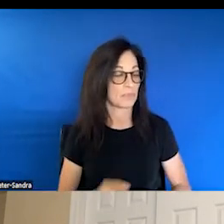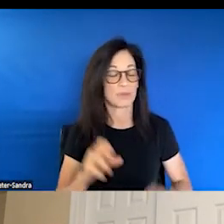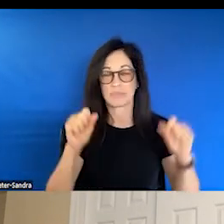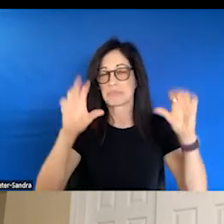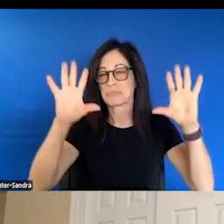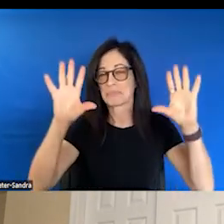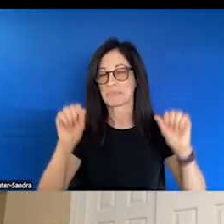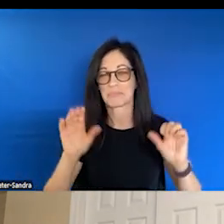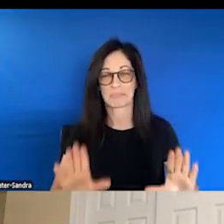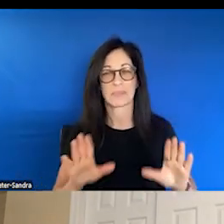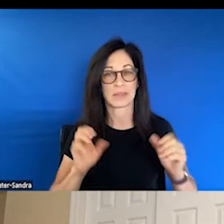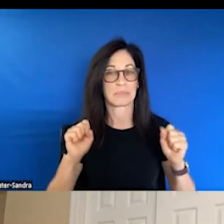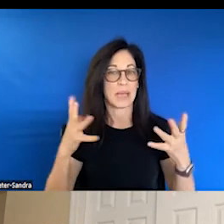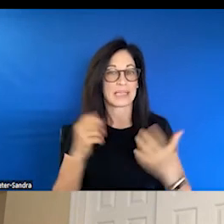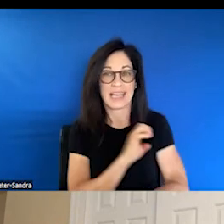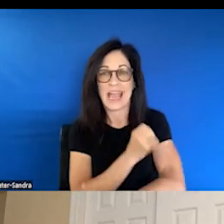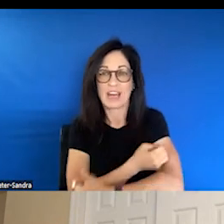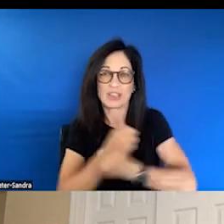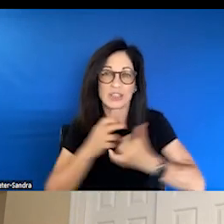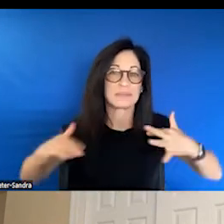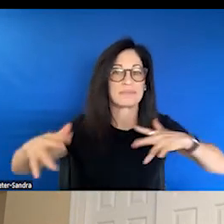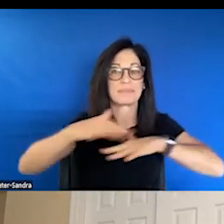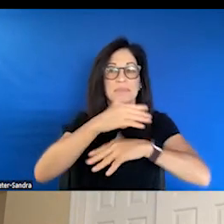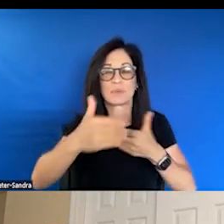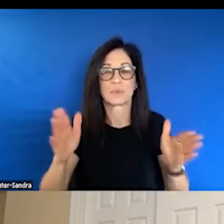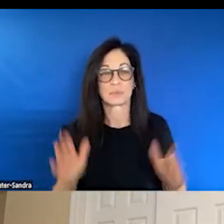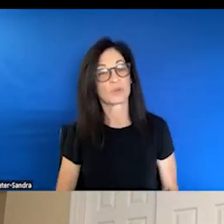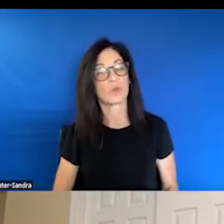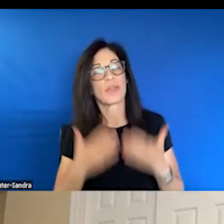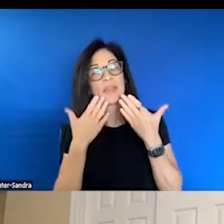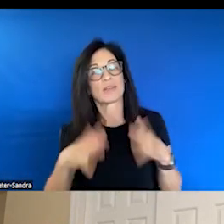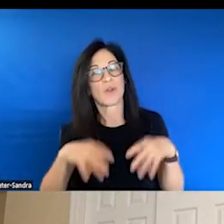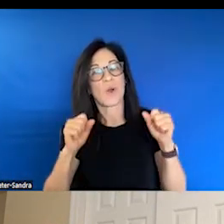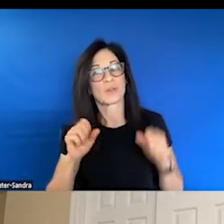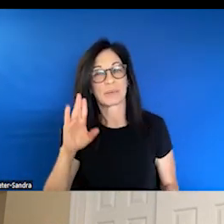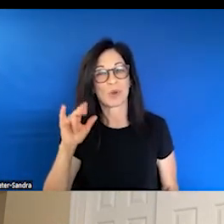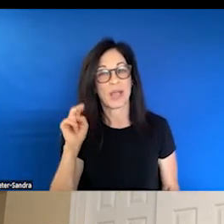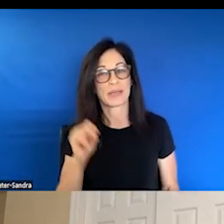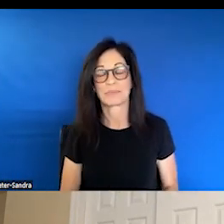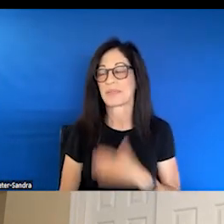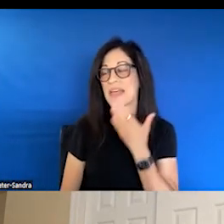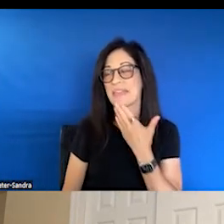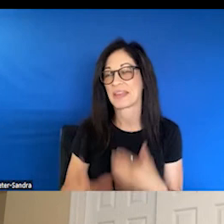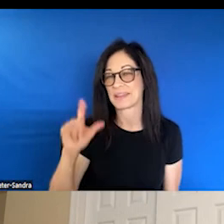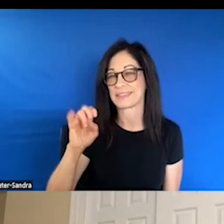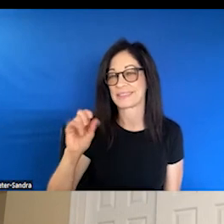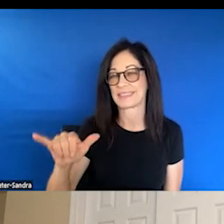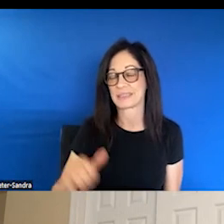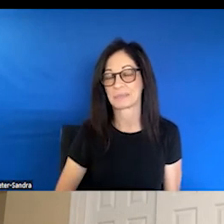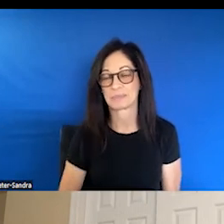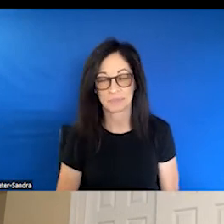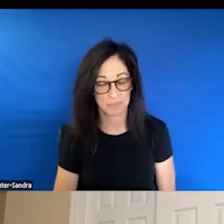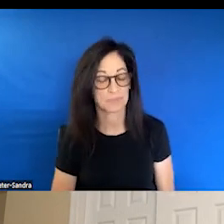incredible energy in the room. So thanks for hosting, Brian. Thank you, Lindsay.